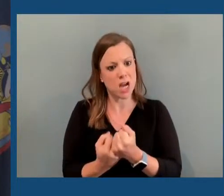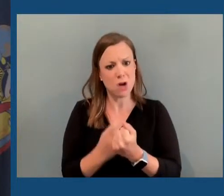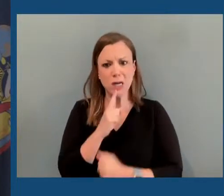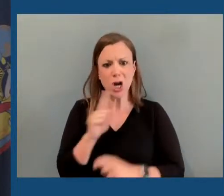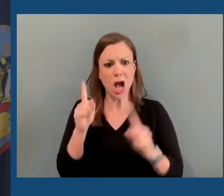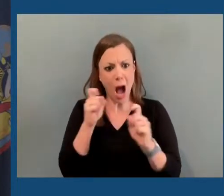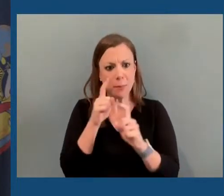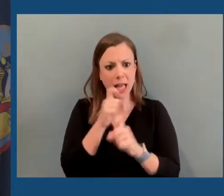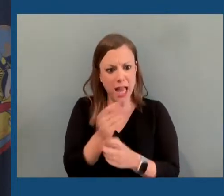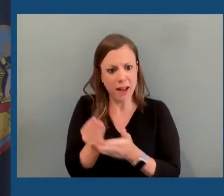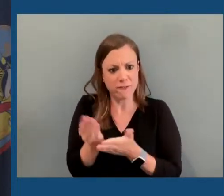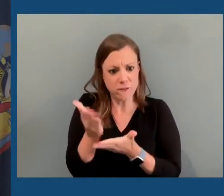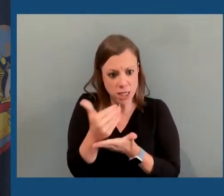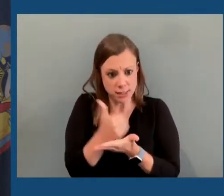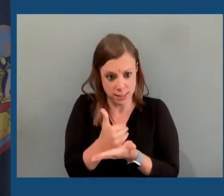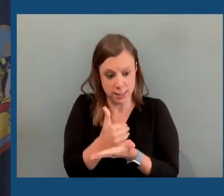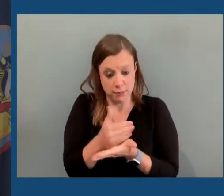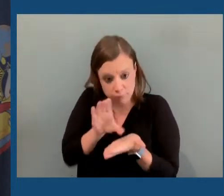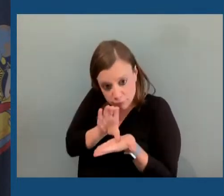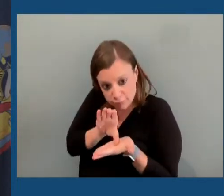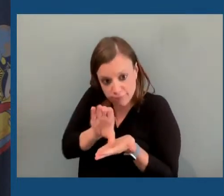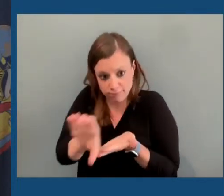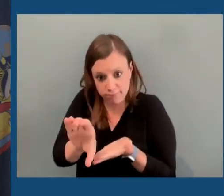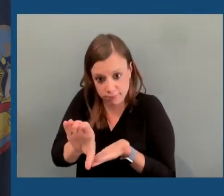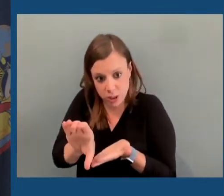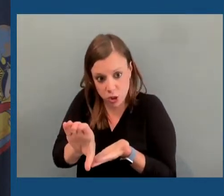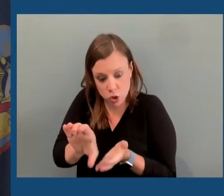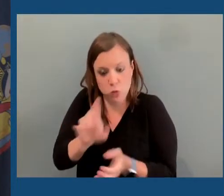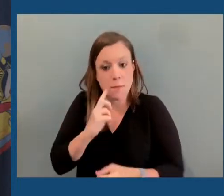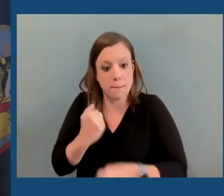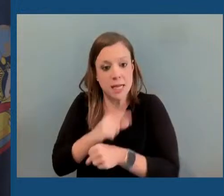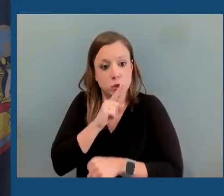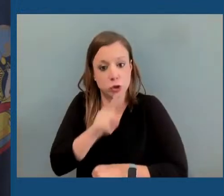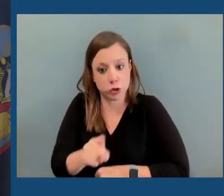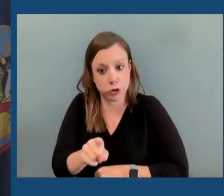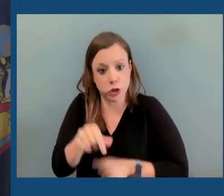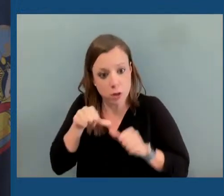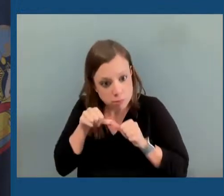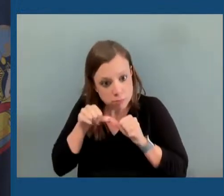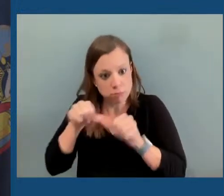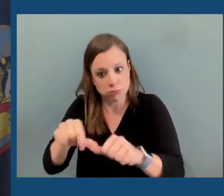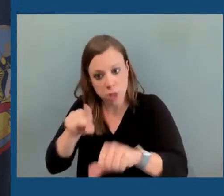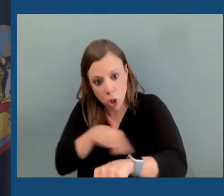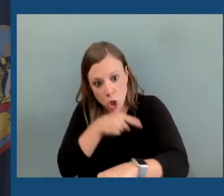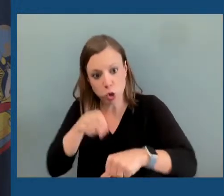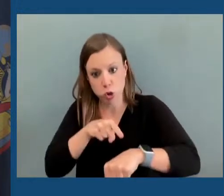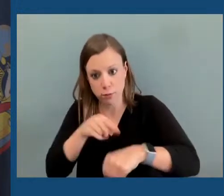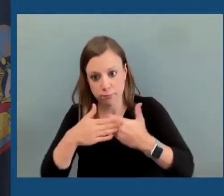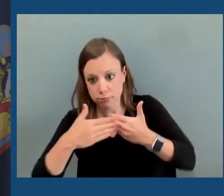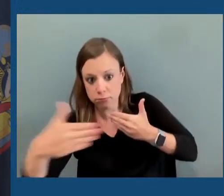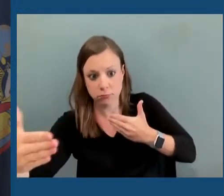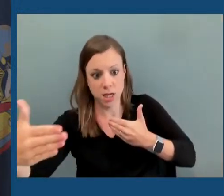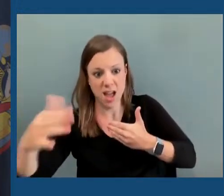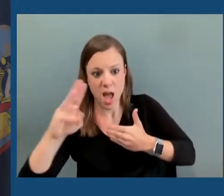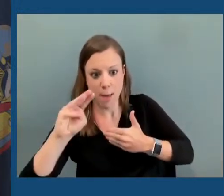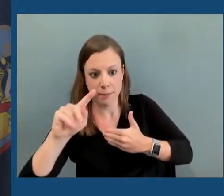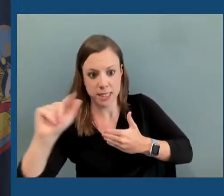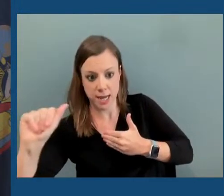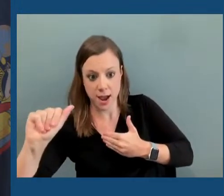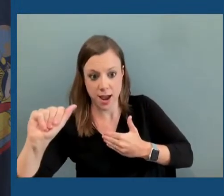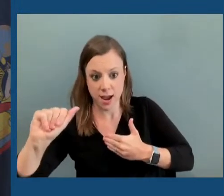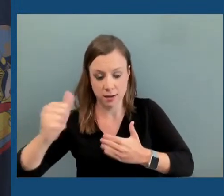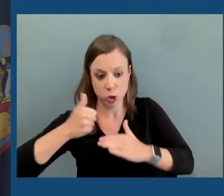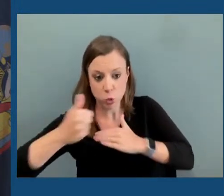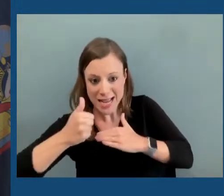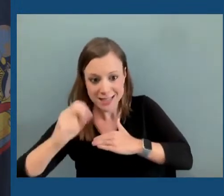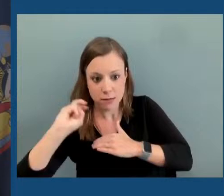funding package to ensure the long-term viability of something that I know is critical for the existence of